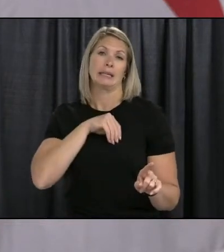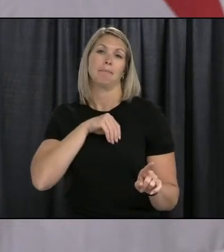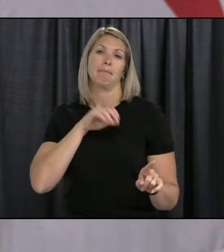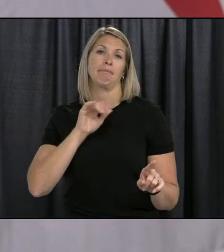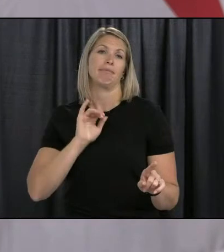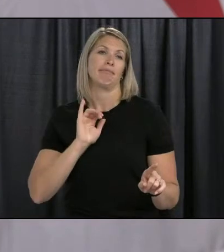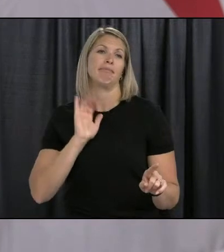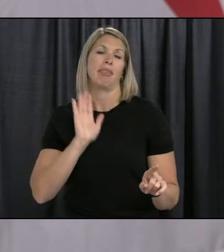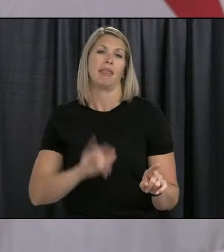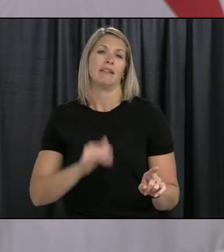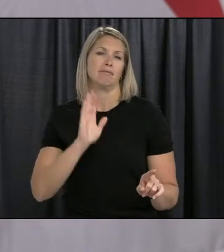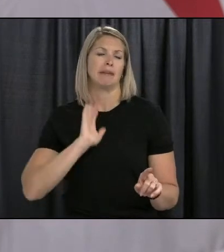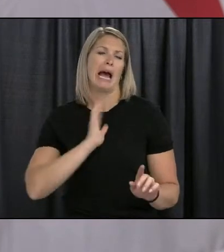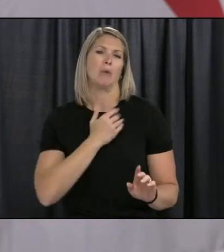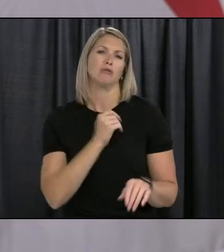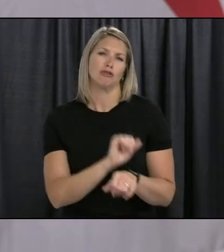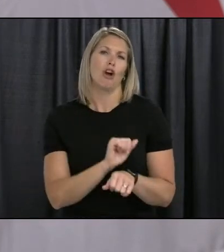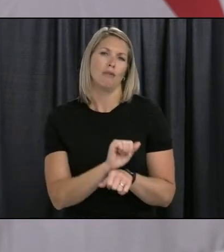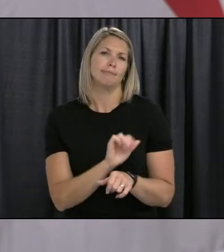job, I guess.